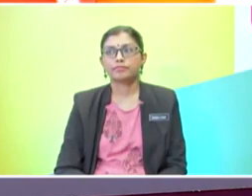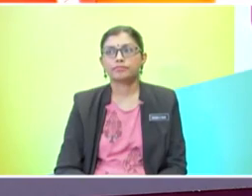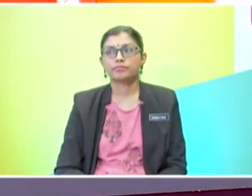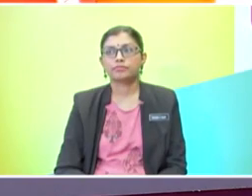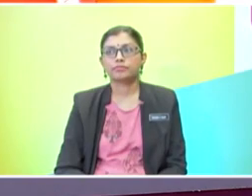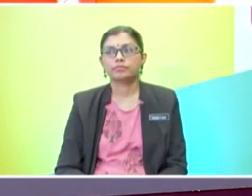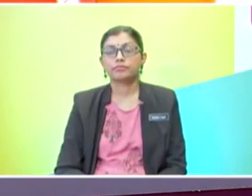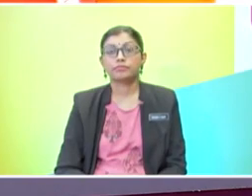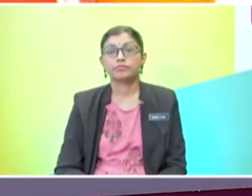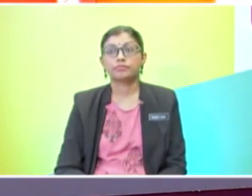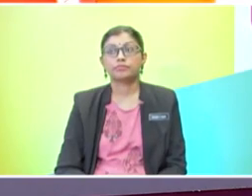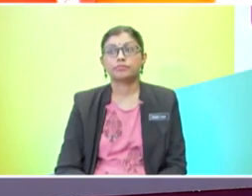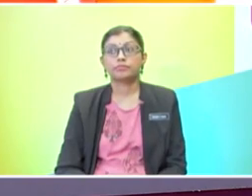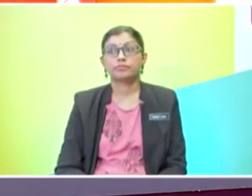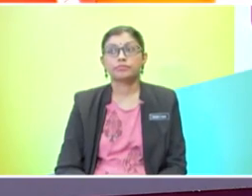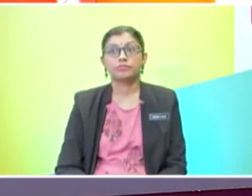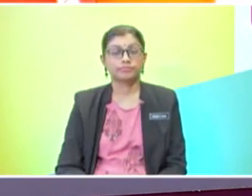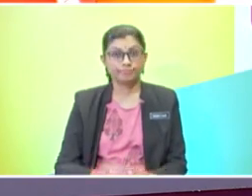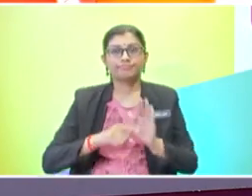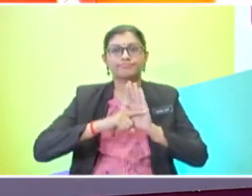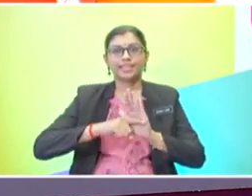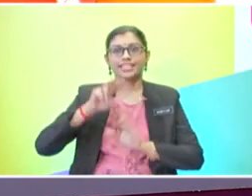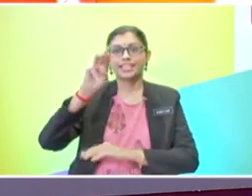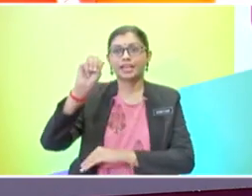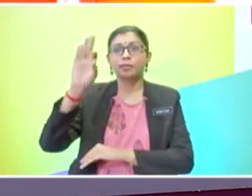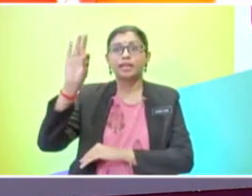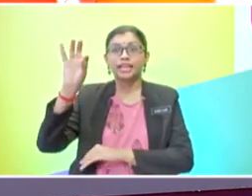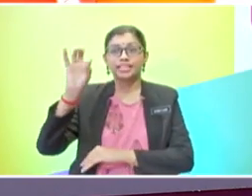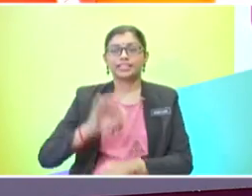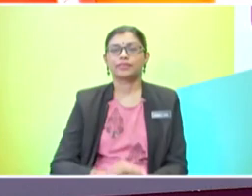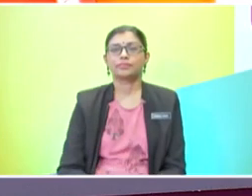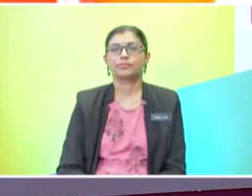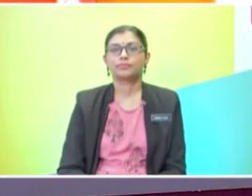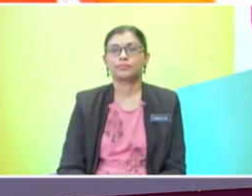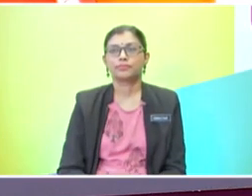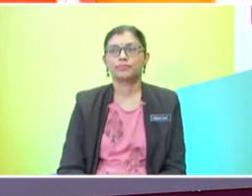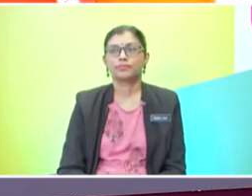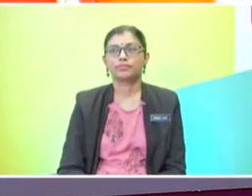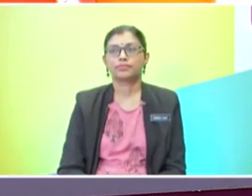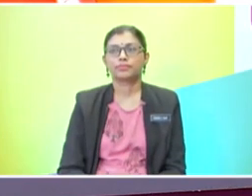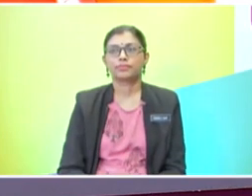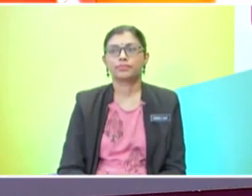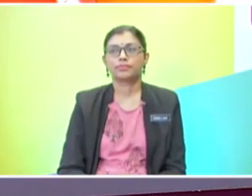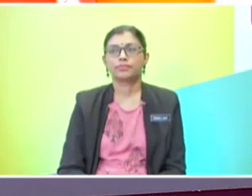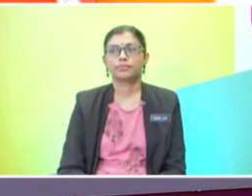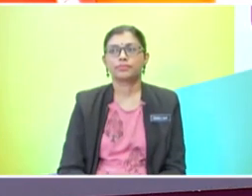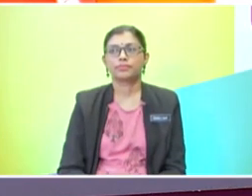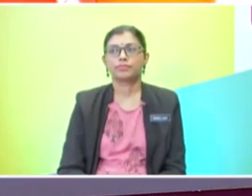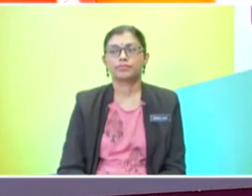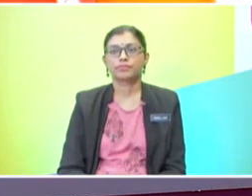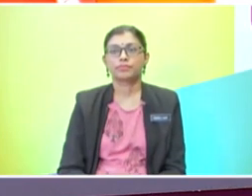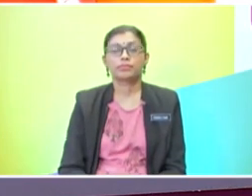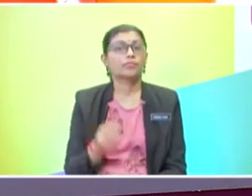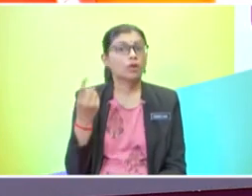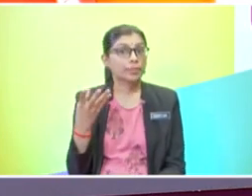600, 15% is, 90 ringgit. So I'm going to minus off 90 ringgit. And that would mean the price of the